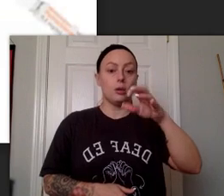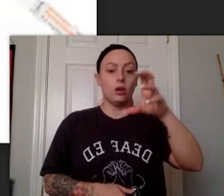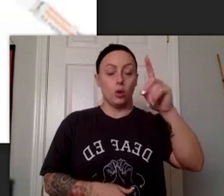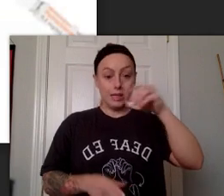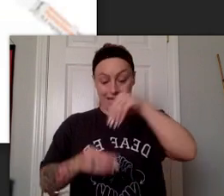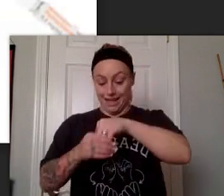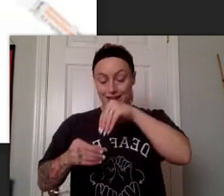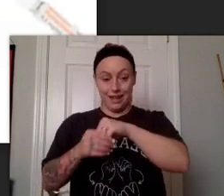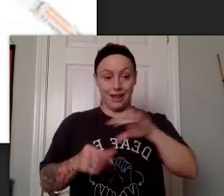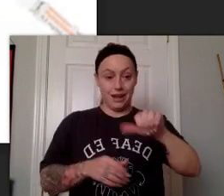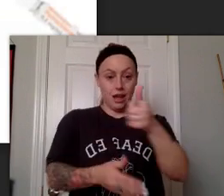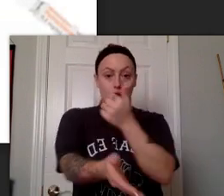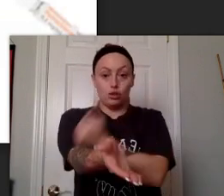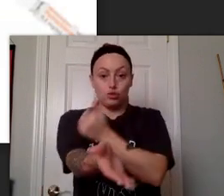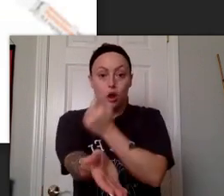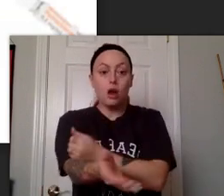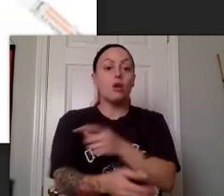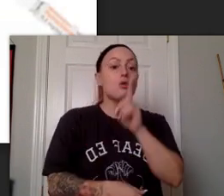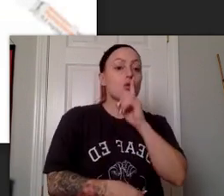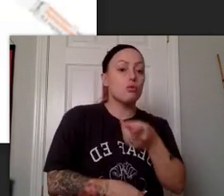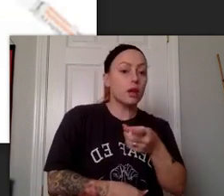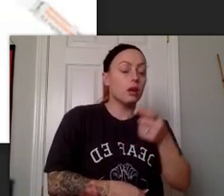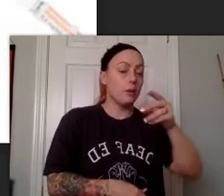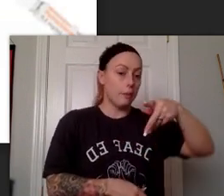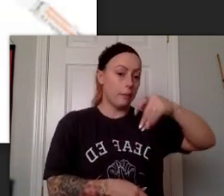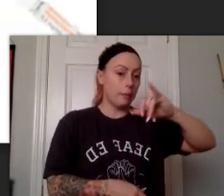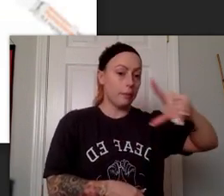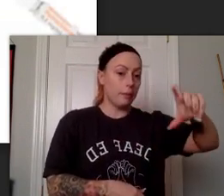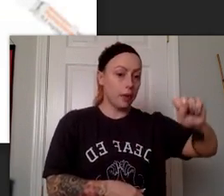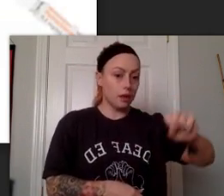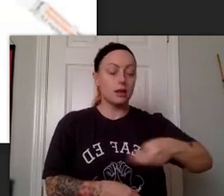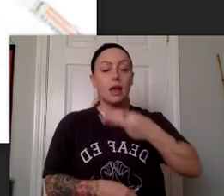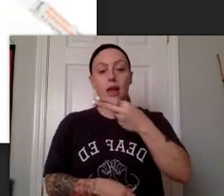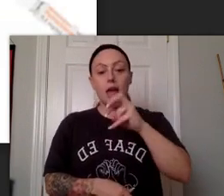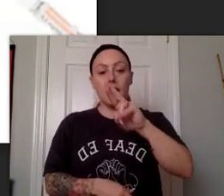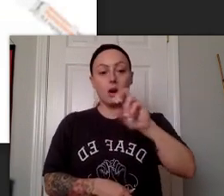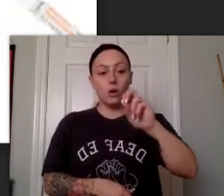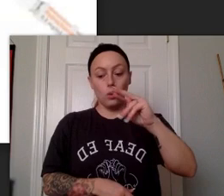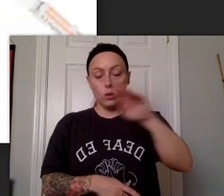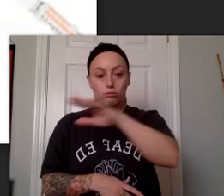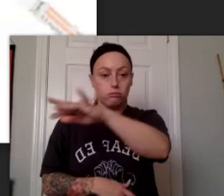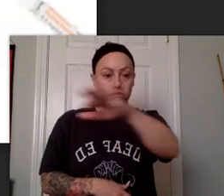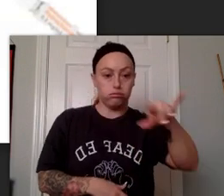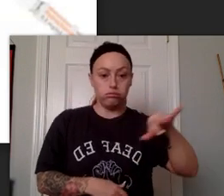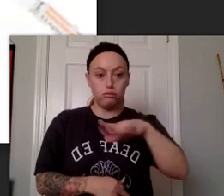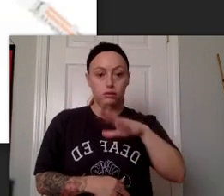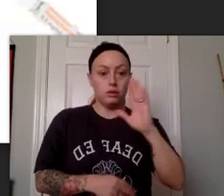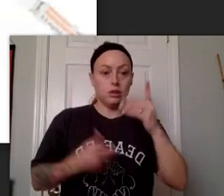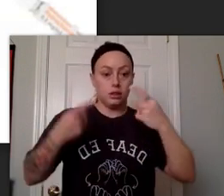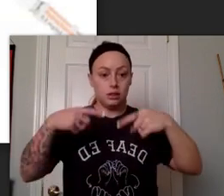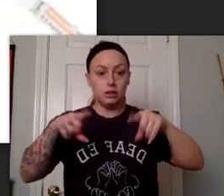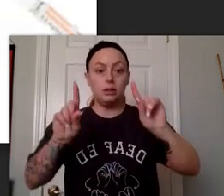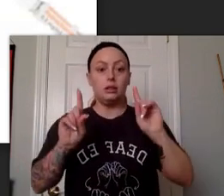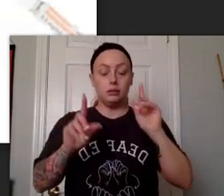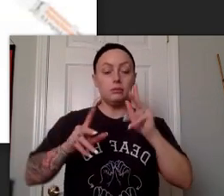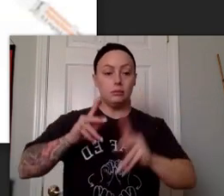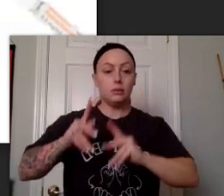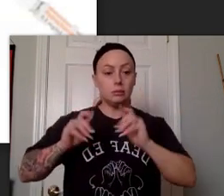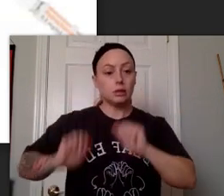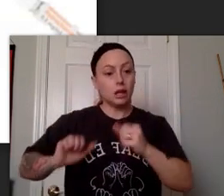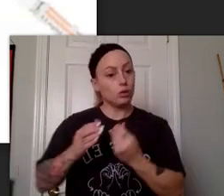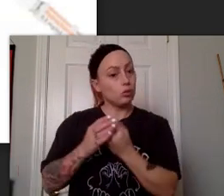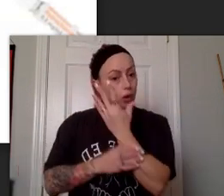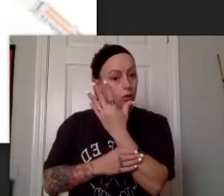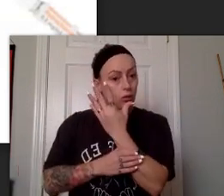Real opioids are still dangerous. Heroin could still be floating around out there. You never know because it's something that people can grow